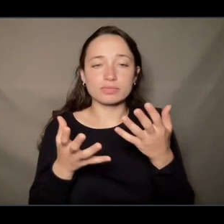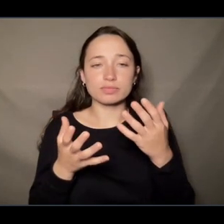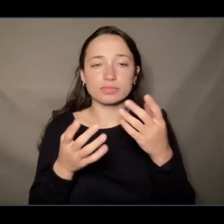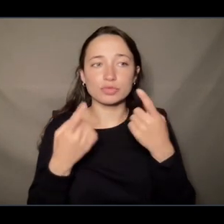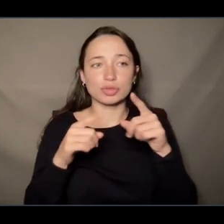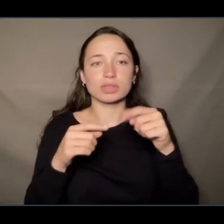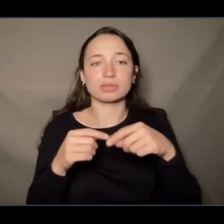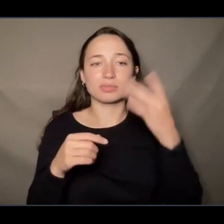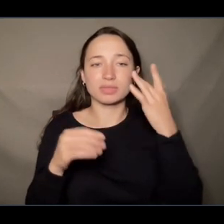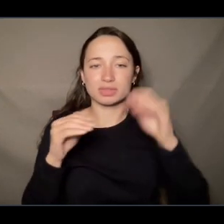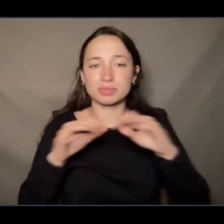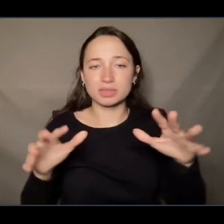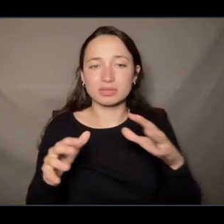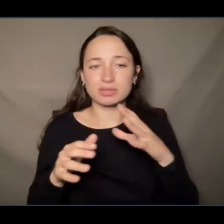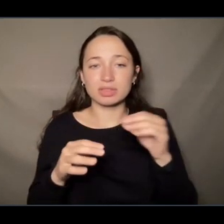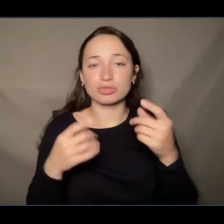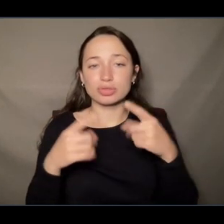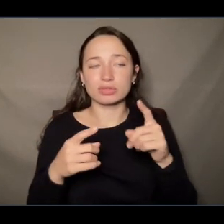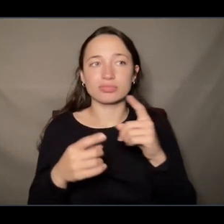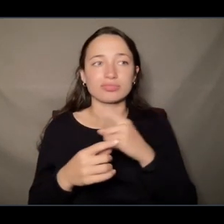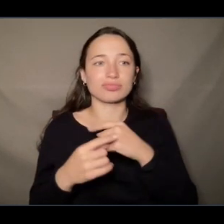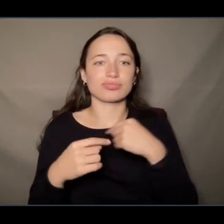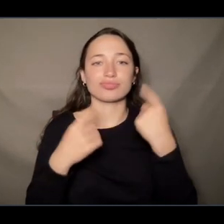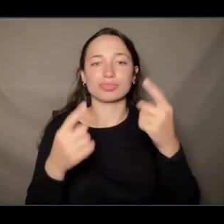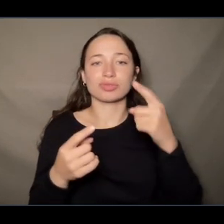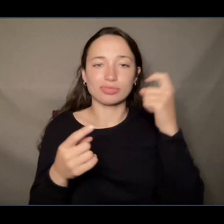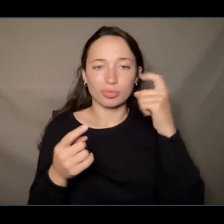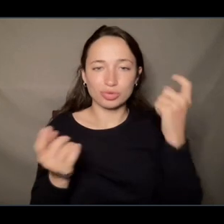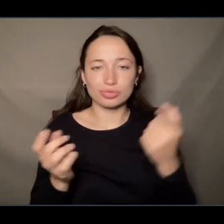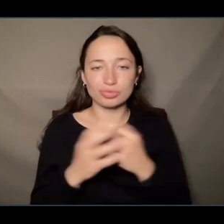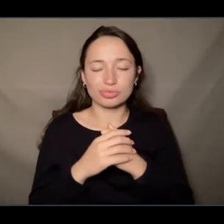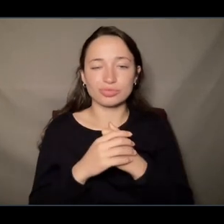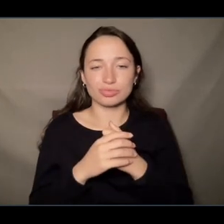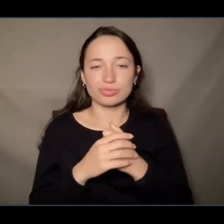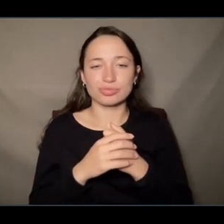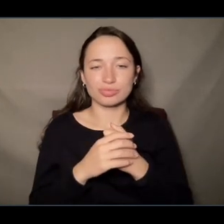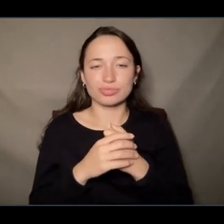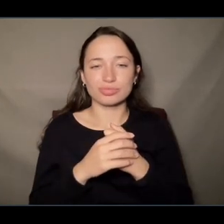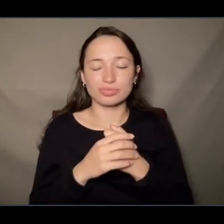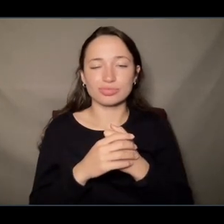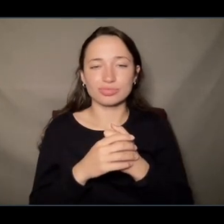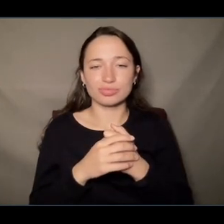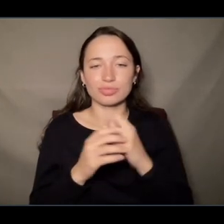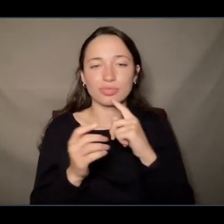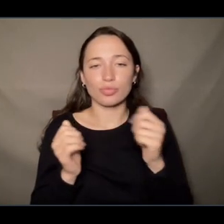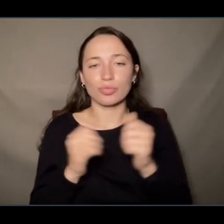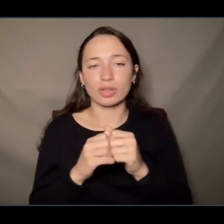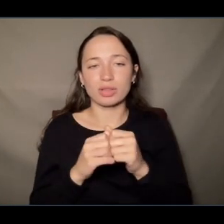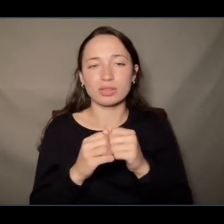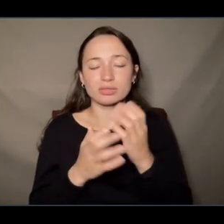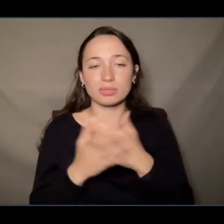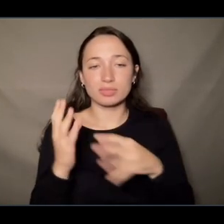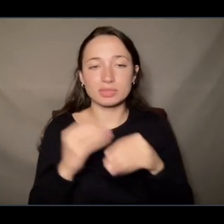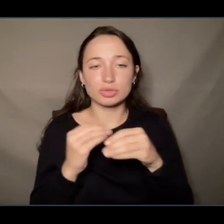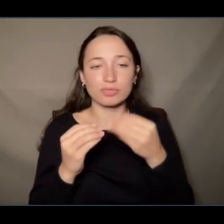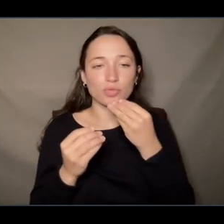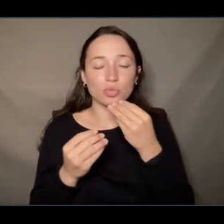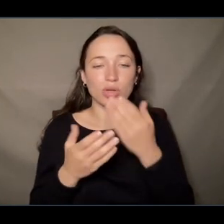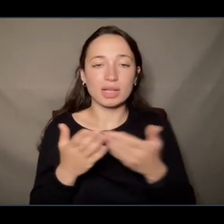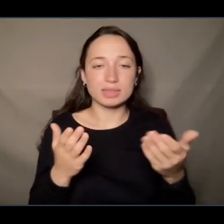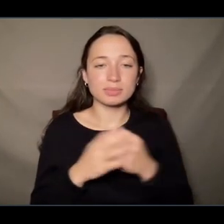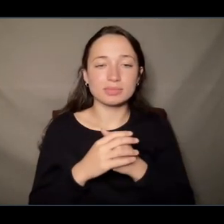and we are able to provide them over this pandemic and during the course of the summer with some